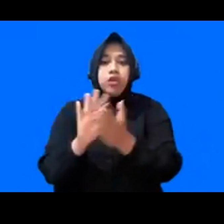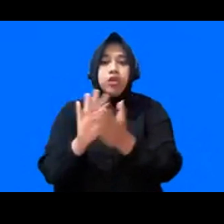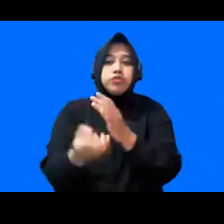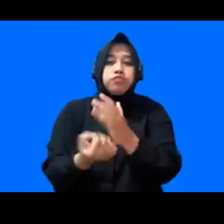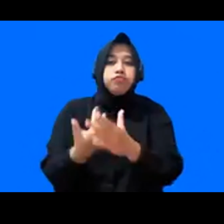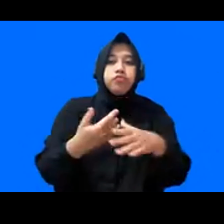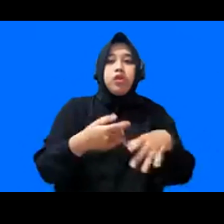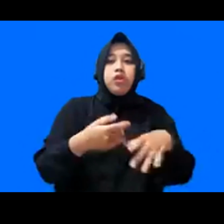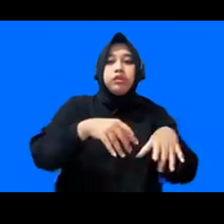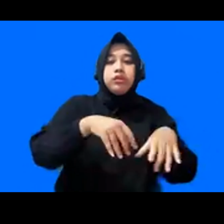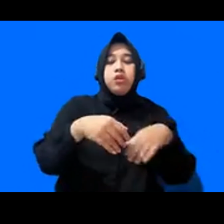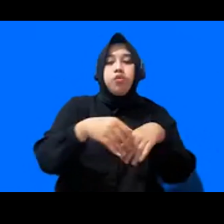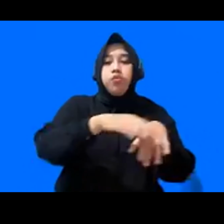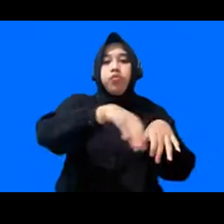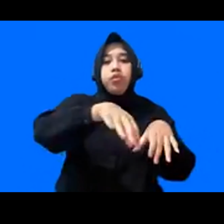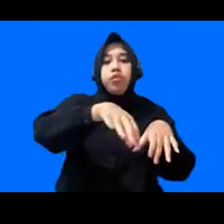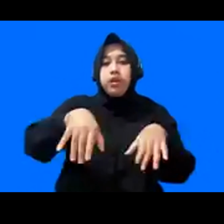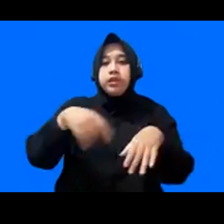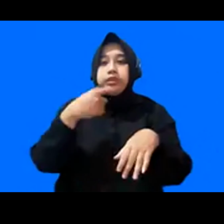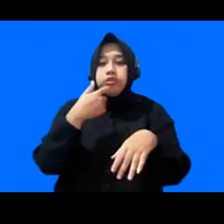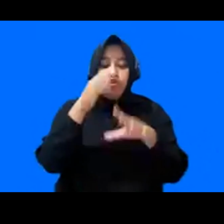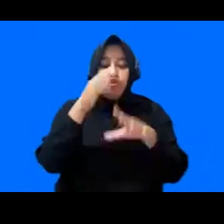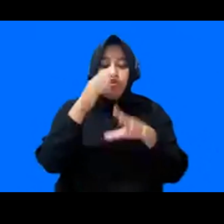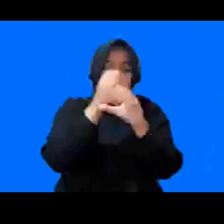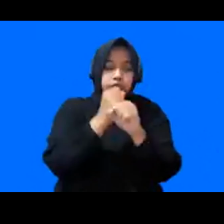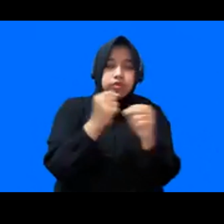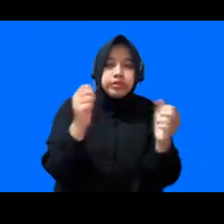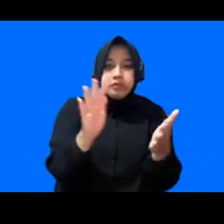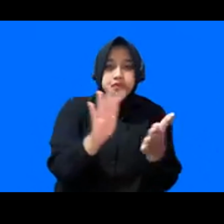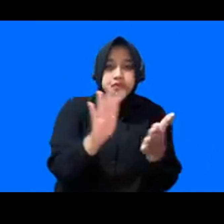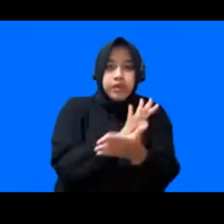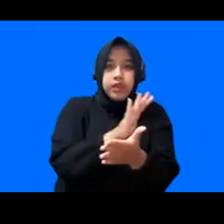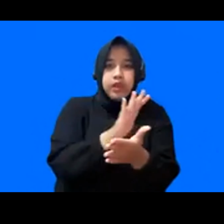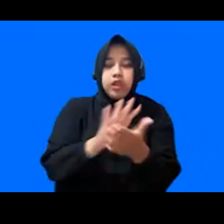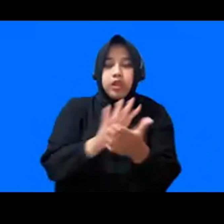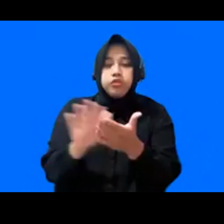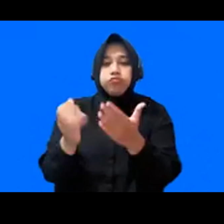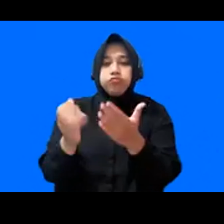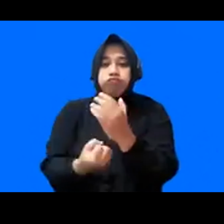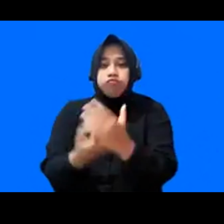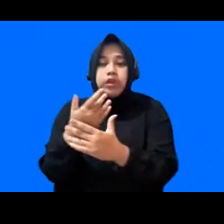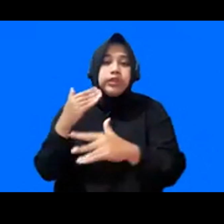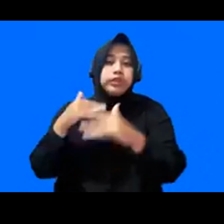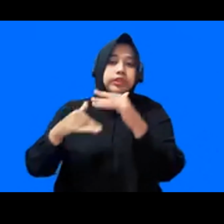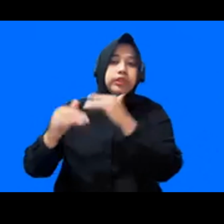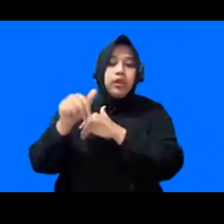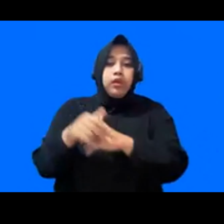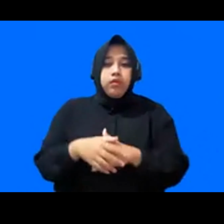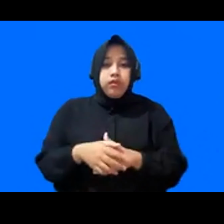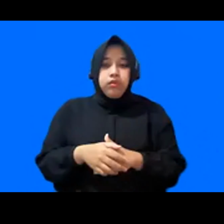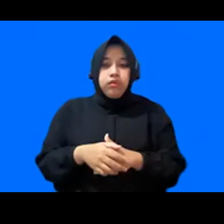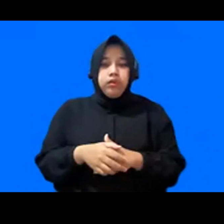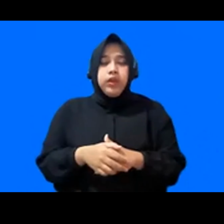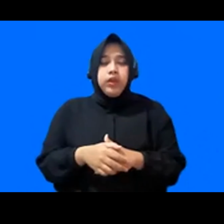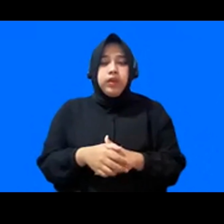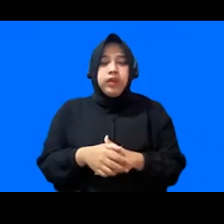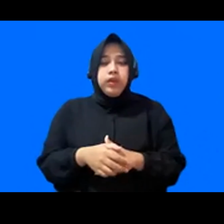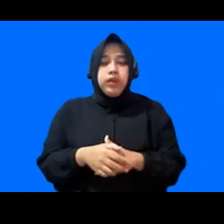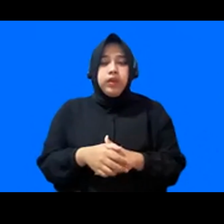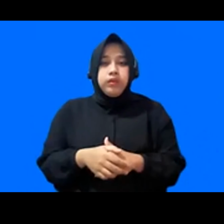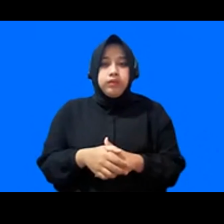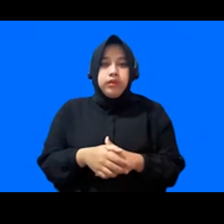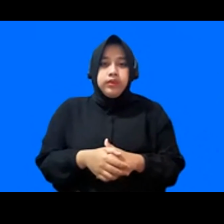can be further leveraged, replicated, and scaled up to ensure better living conditions, and a focus on addressing and enabling social